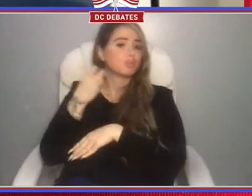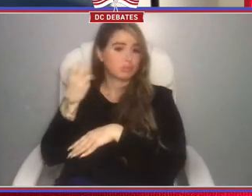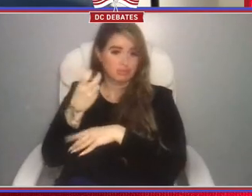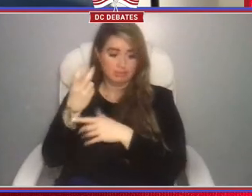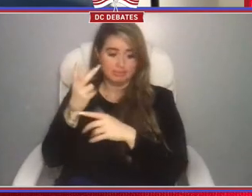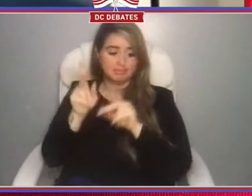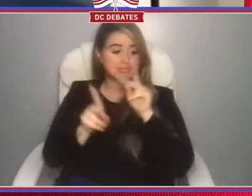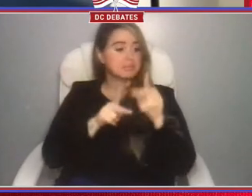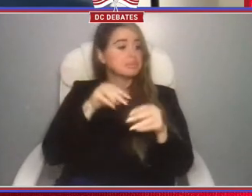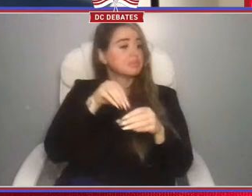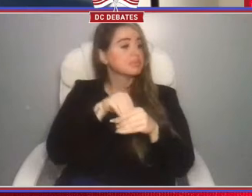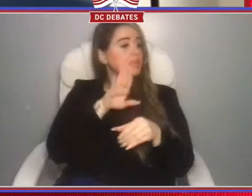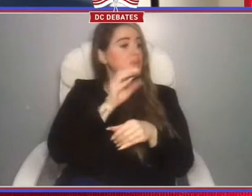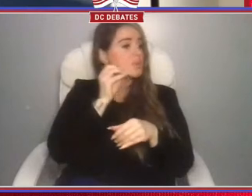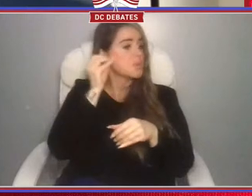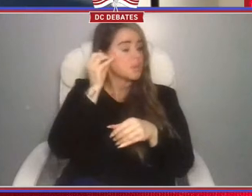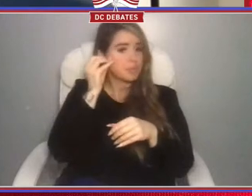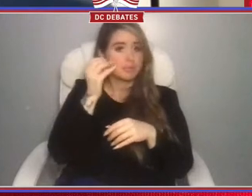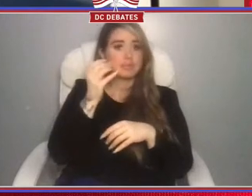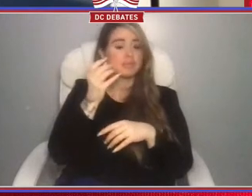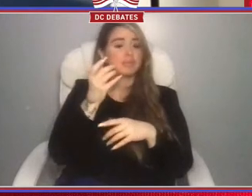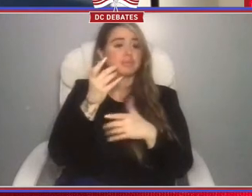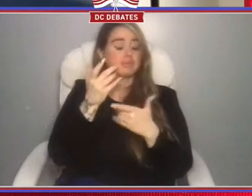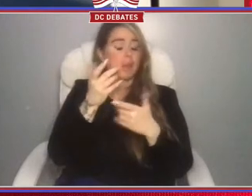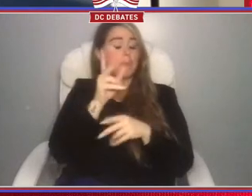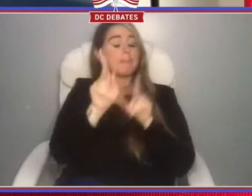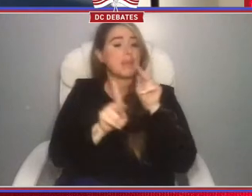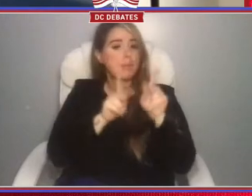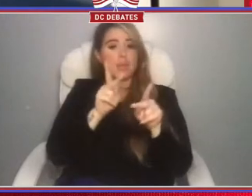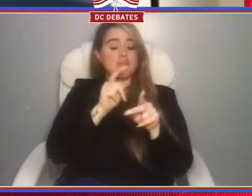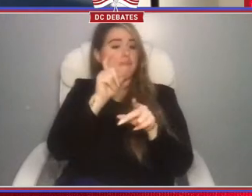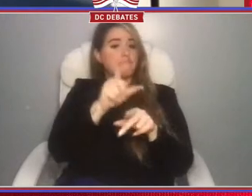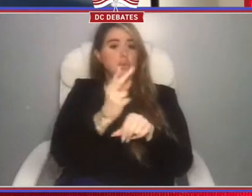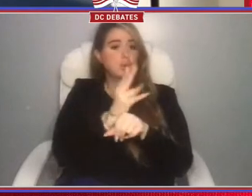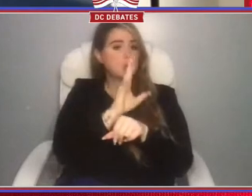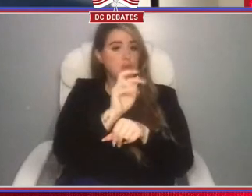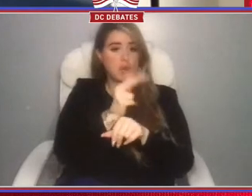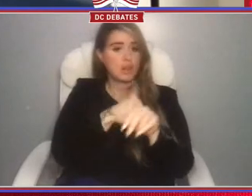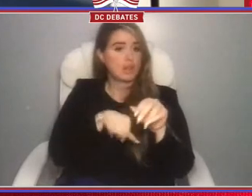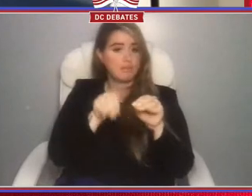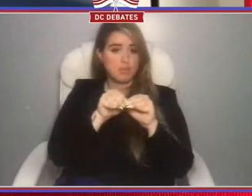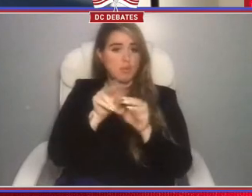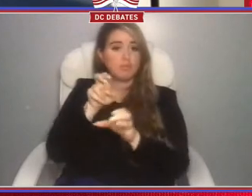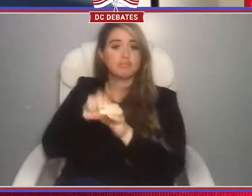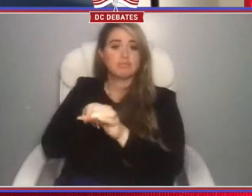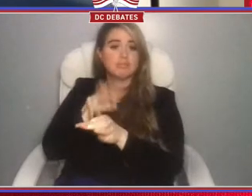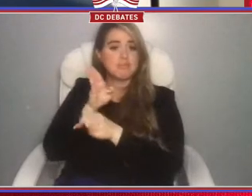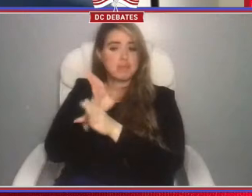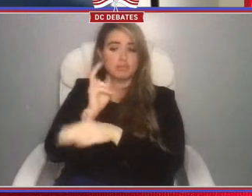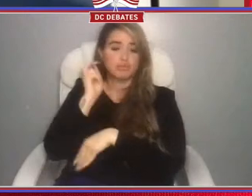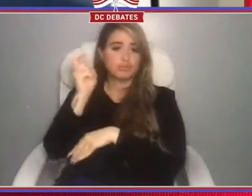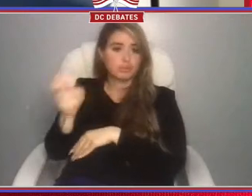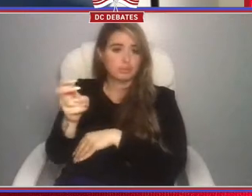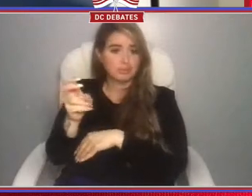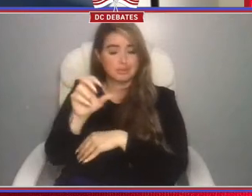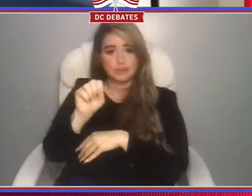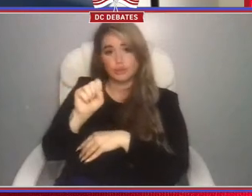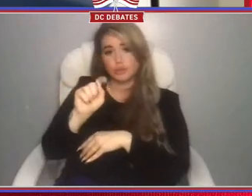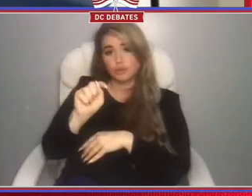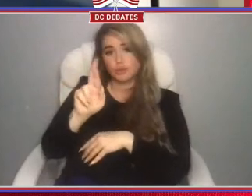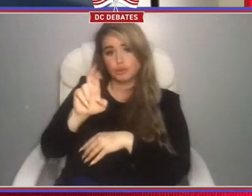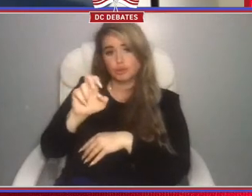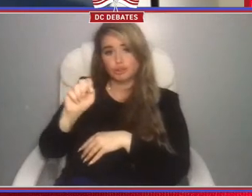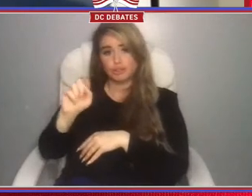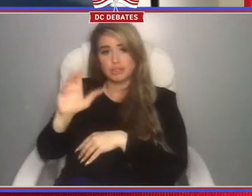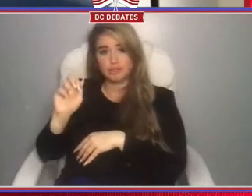single occupant vehicles. We unstuck the streetcar, and we're going to make sure that it continues to serve the residents of